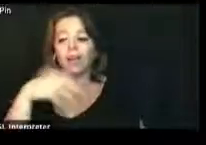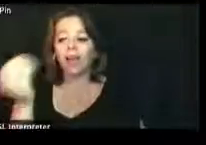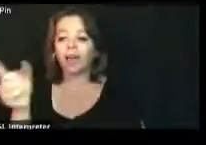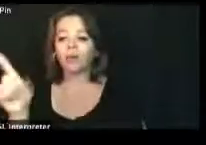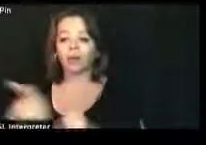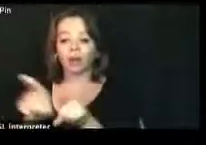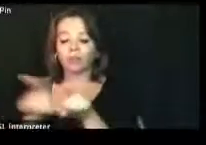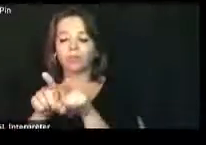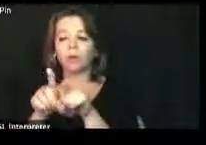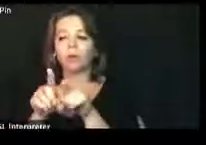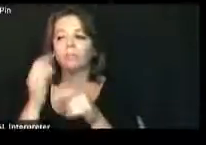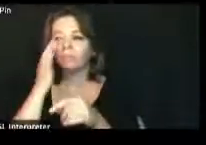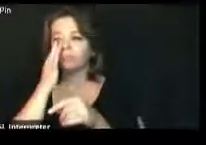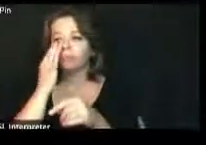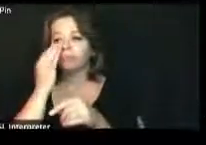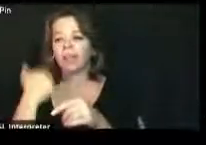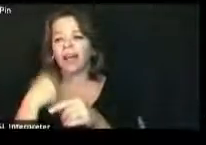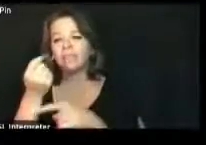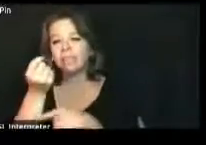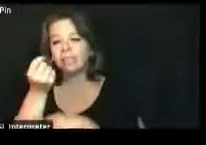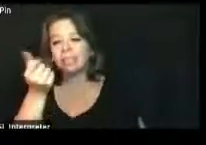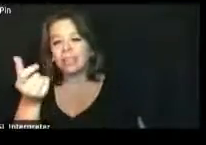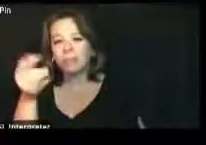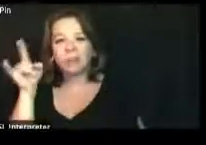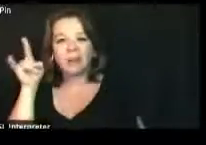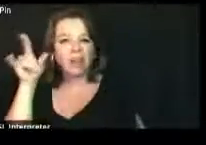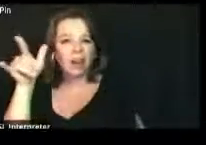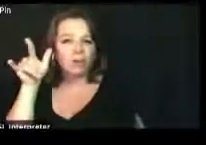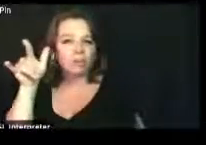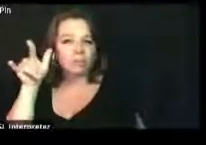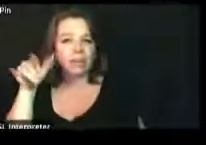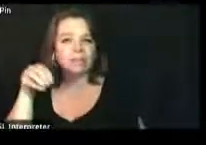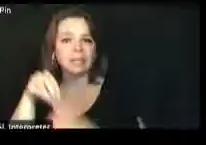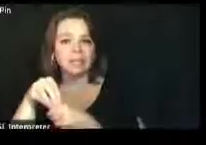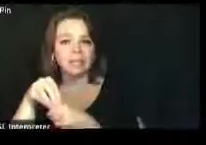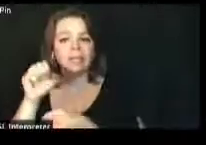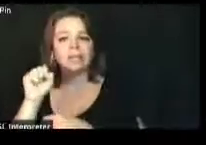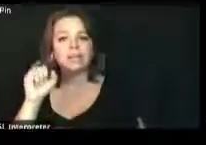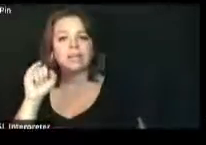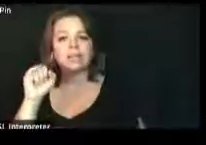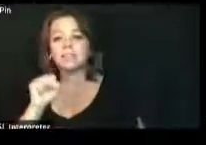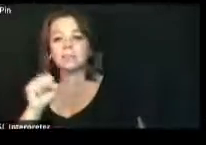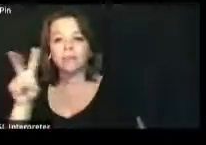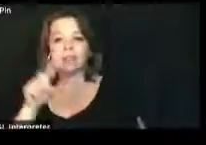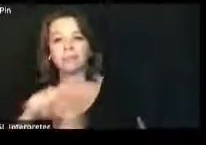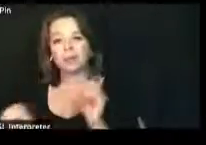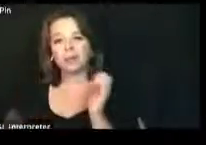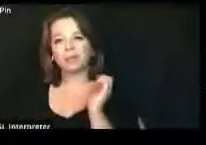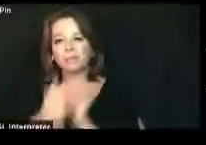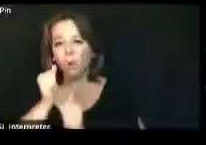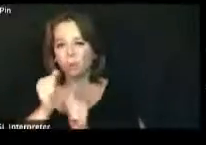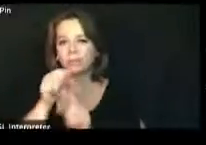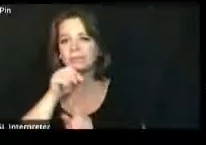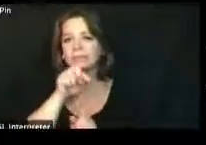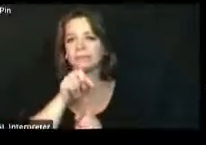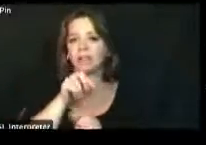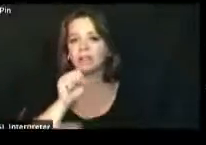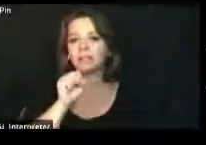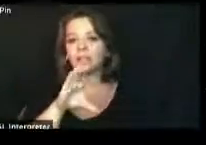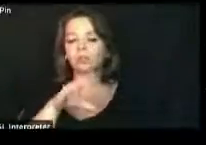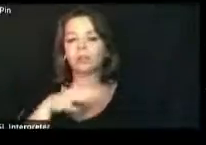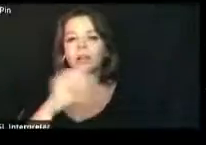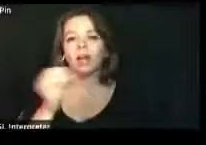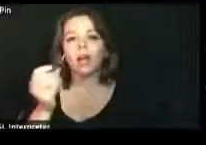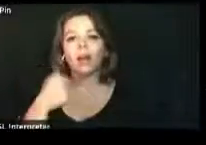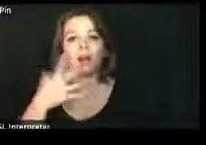a little bit of aerospace in Simi Valley, but it is predominantly over in Santa Clarita. And I just wanted to